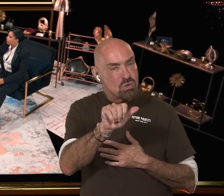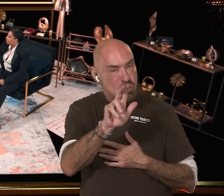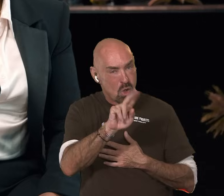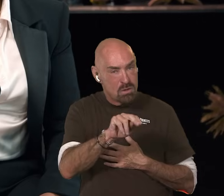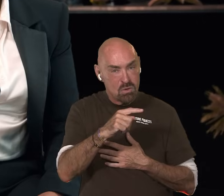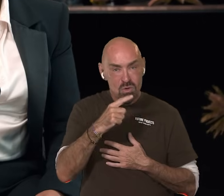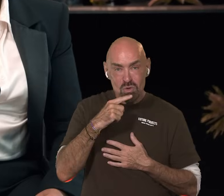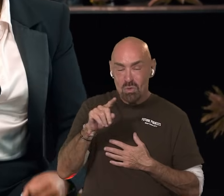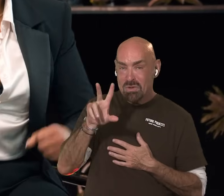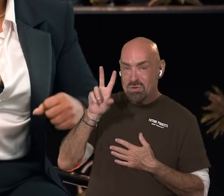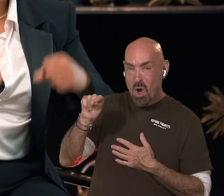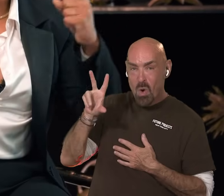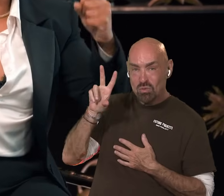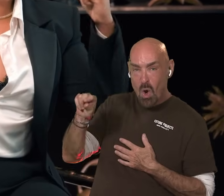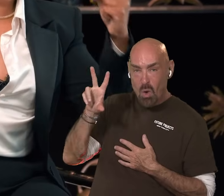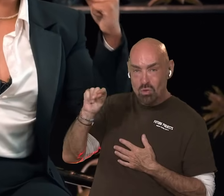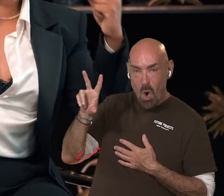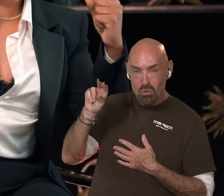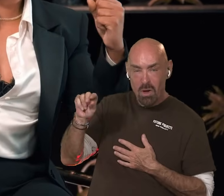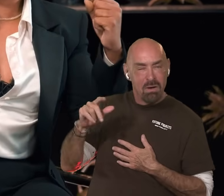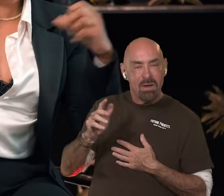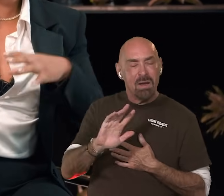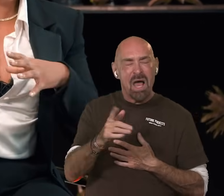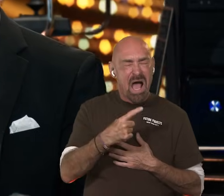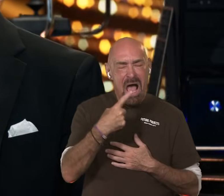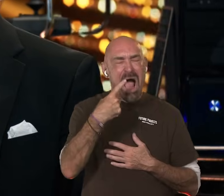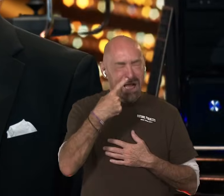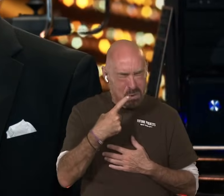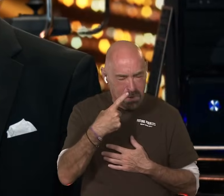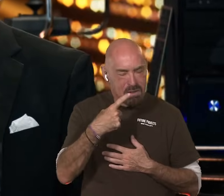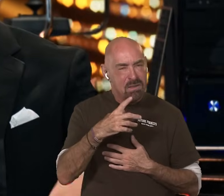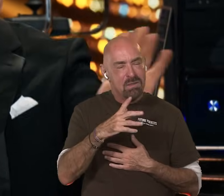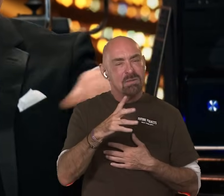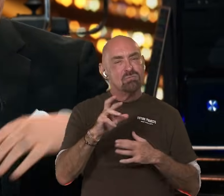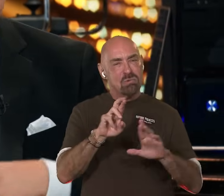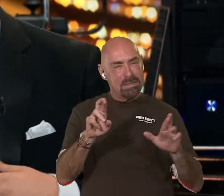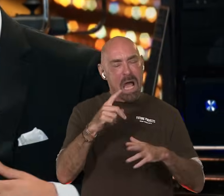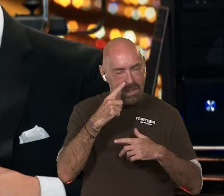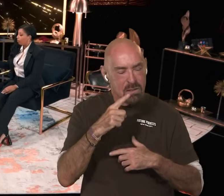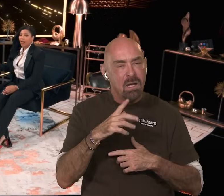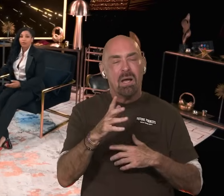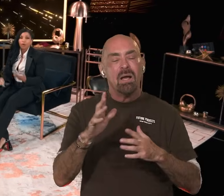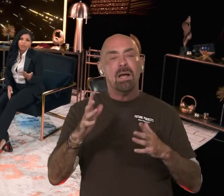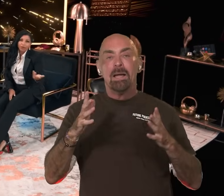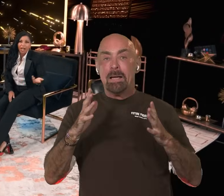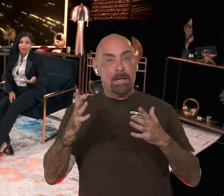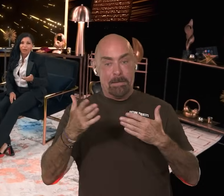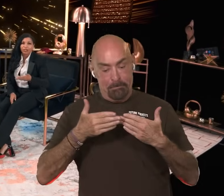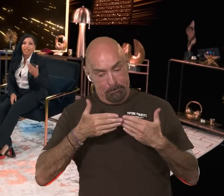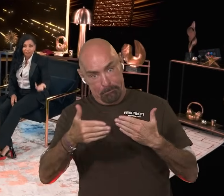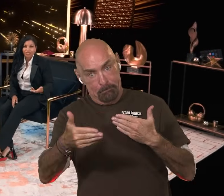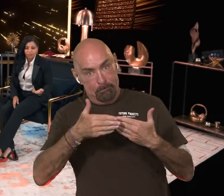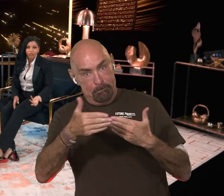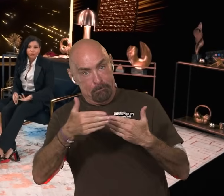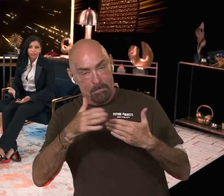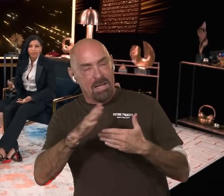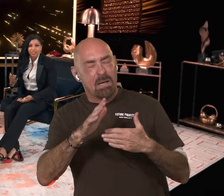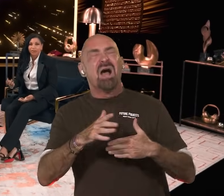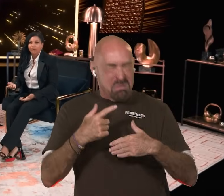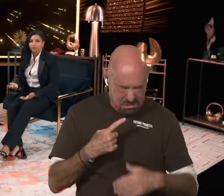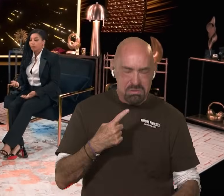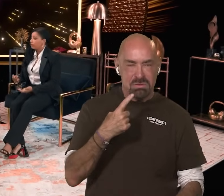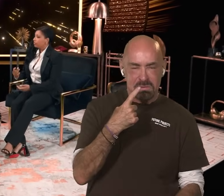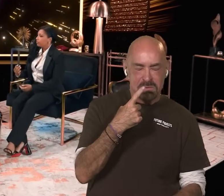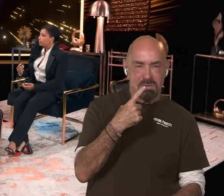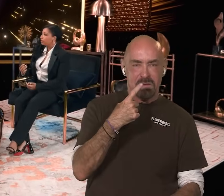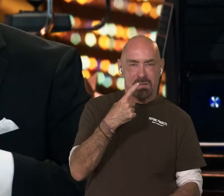you about to yell no and dramatically wave your fist at the sky? No, I just thought I was gonna sneeze. Anyways, as you were saying. Right, well, we don't have much left in the show, so it's